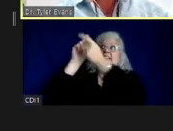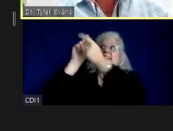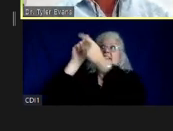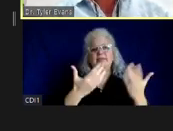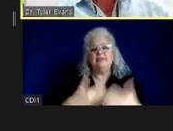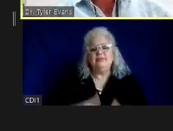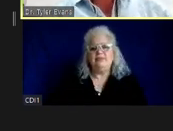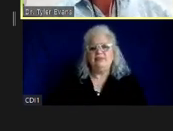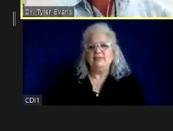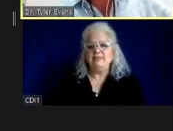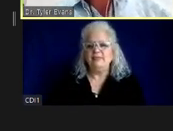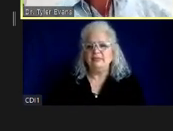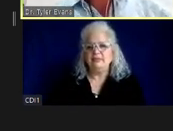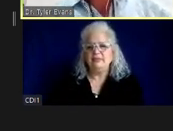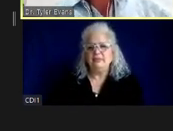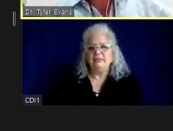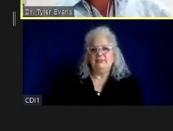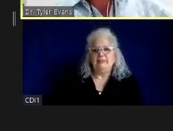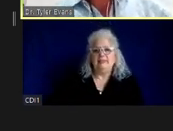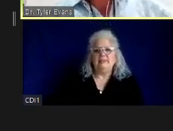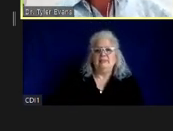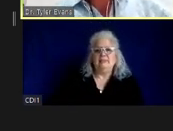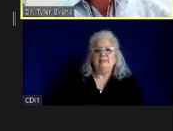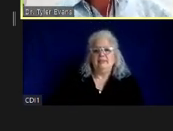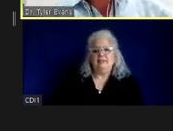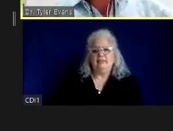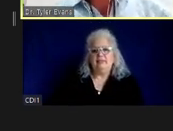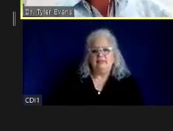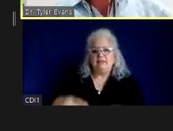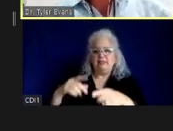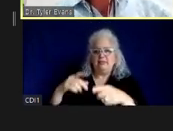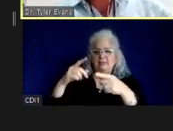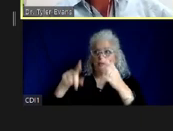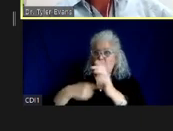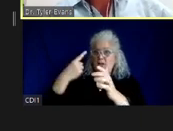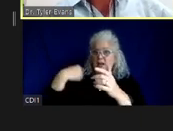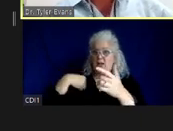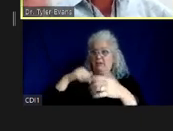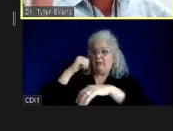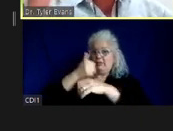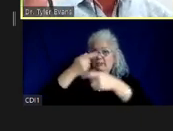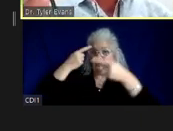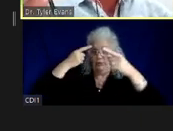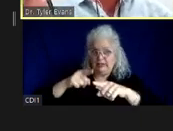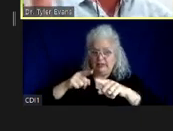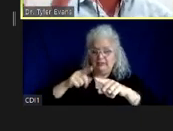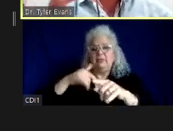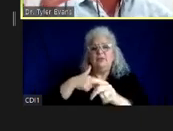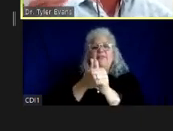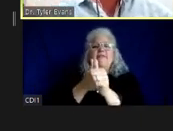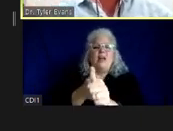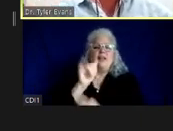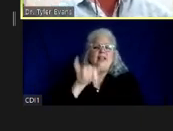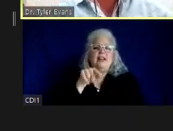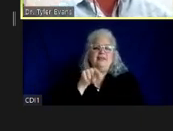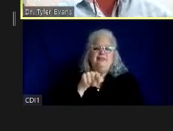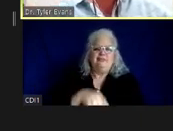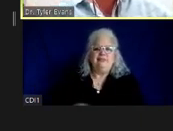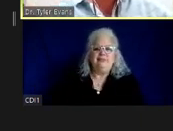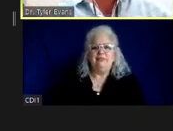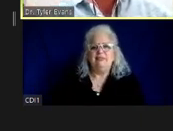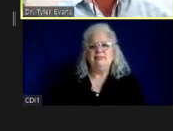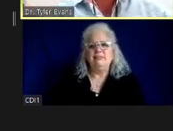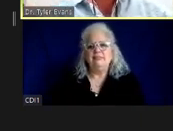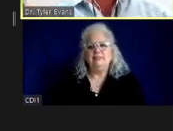orders. Where we're at now, I think a lot of us are happy with the fact that it's just age-based right now. We're also still covering